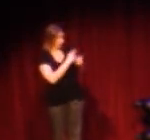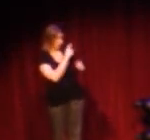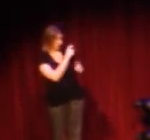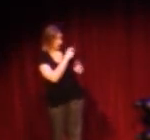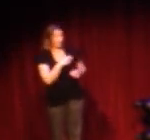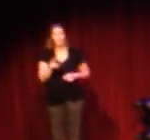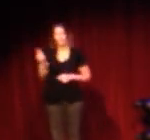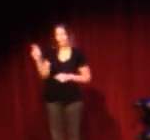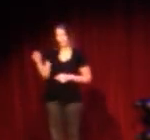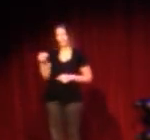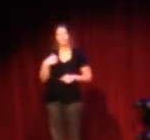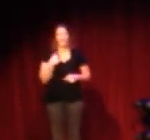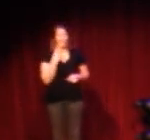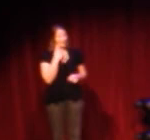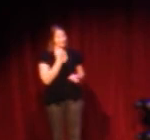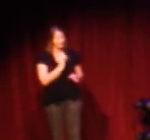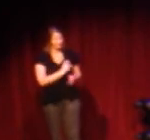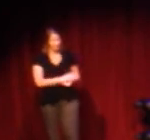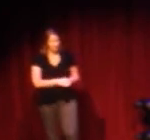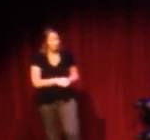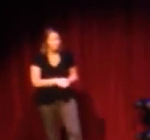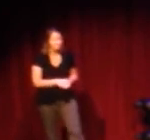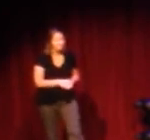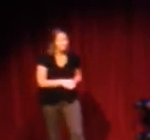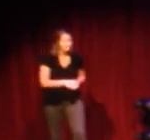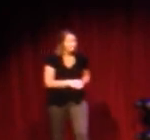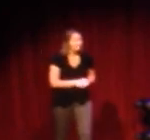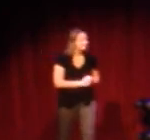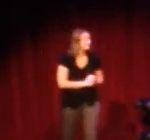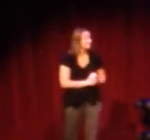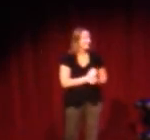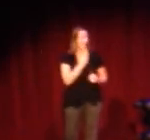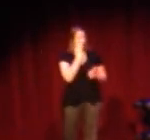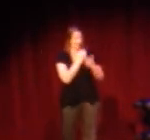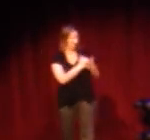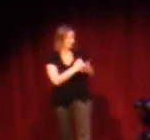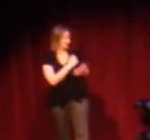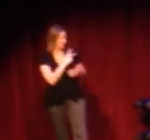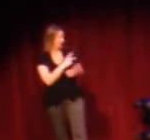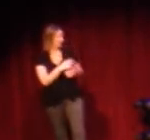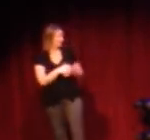No. Yeah, I know. Okay. You have a girlfriend?